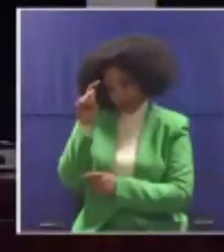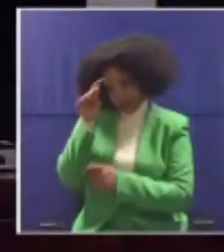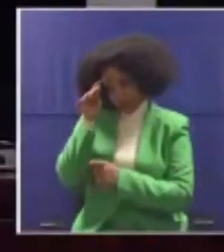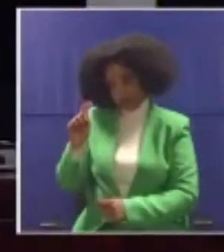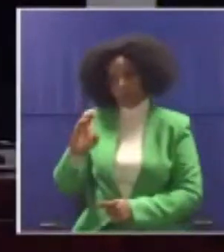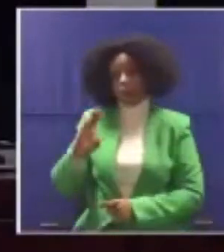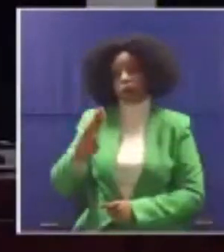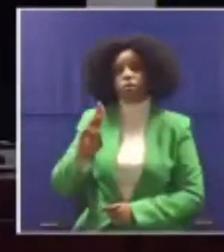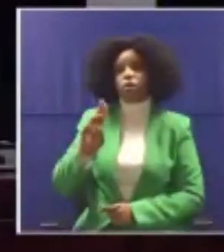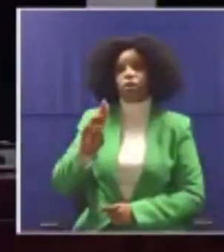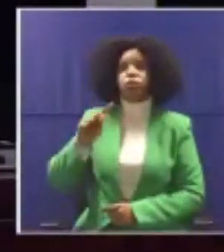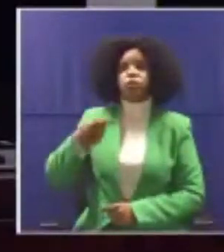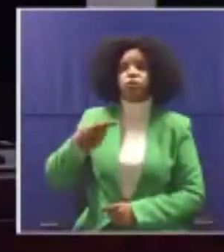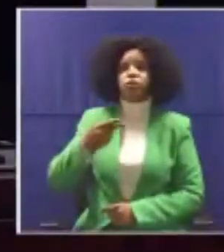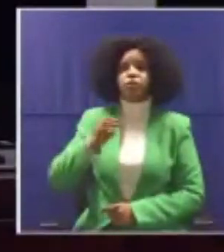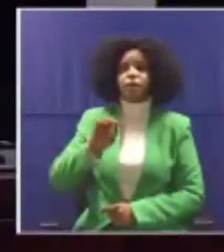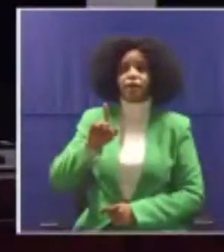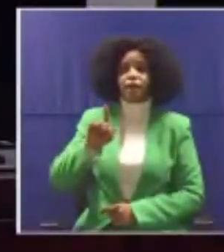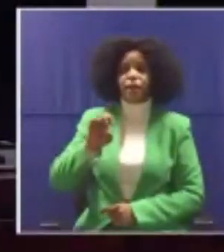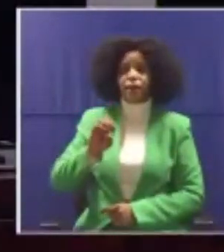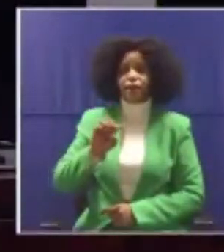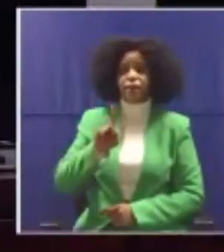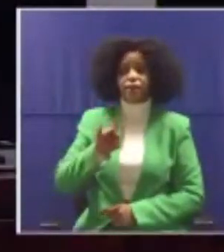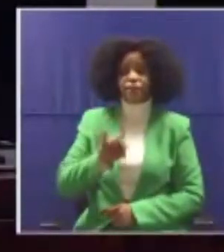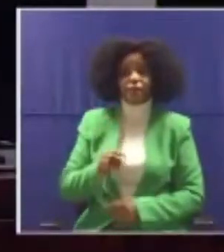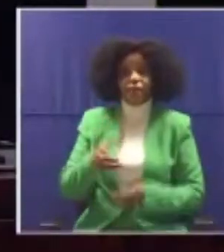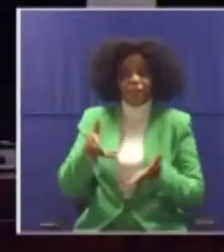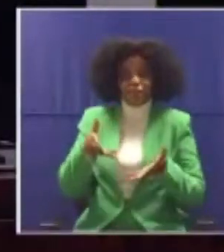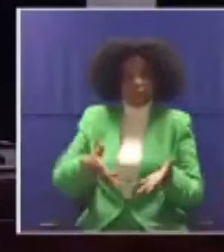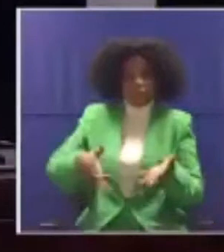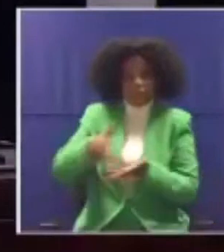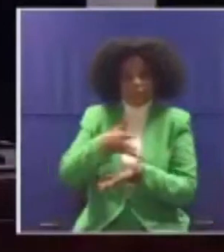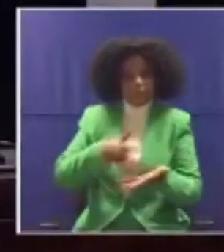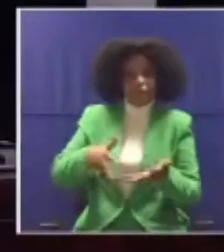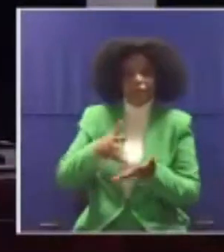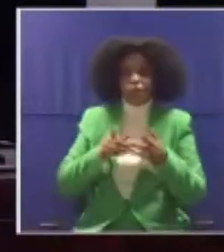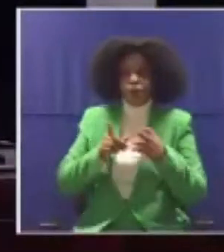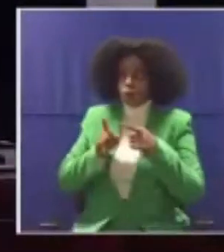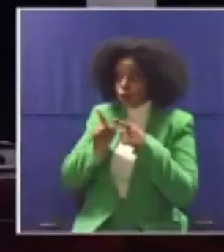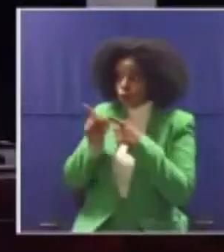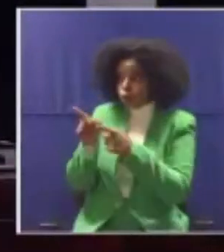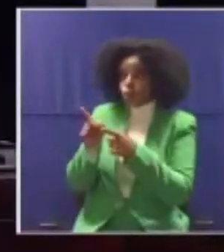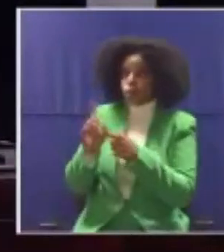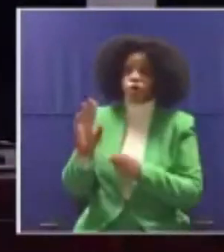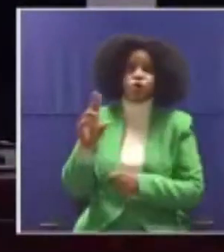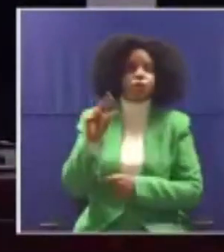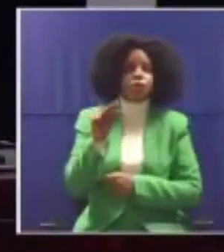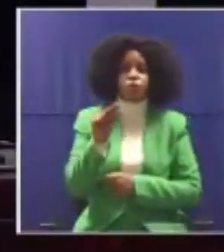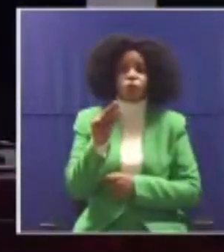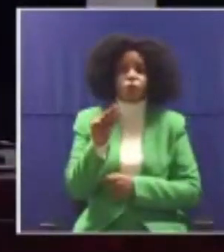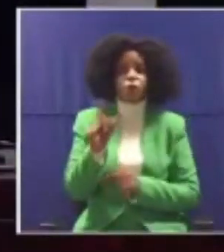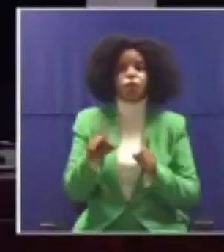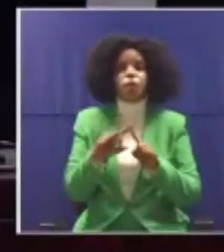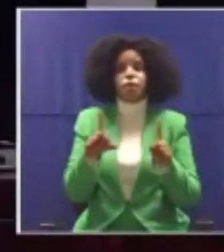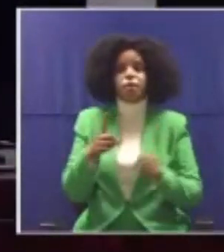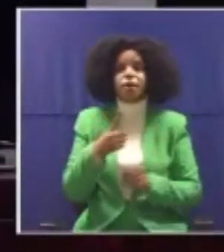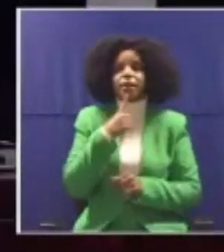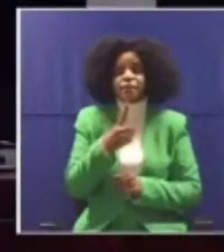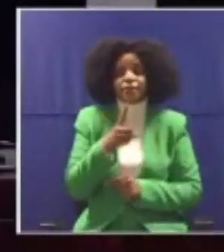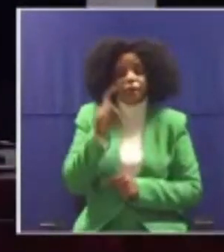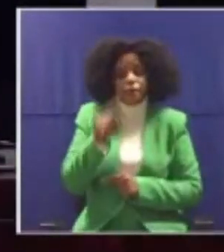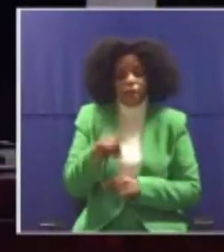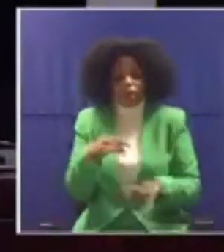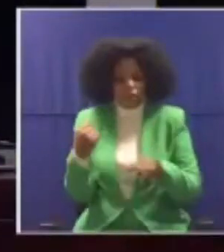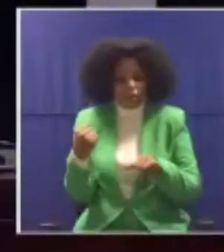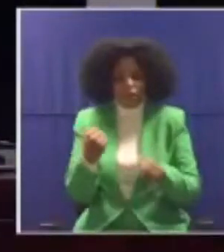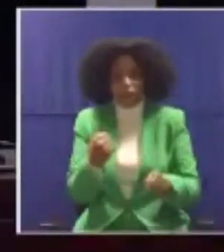discussion is not new. We are just saying, let's firm it up. And I think you'll be the first to come to